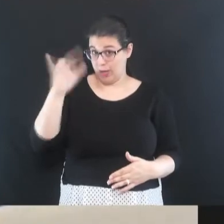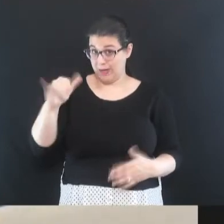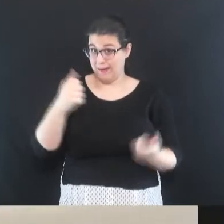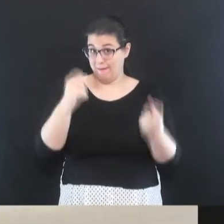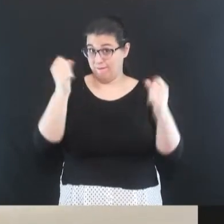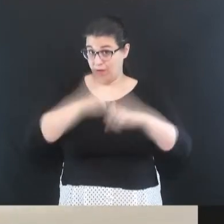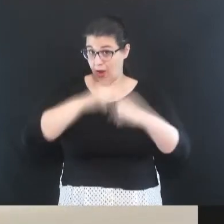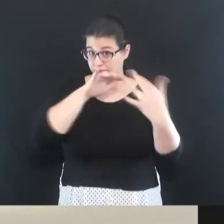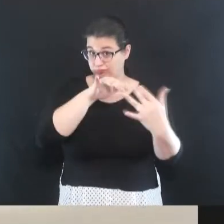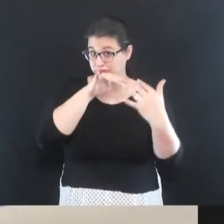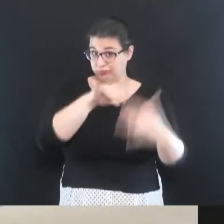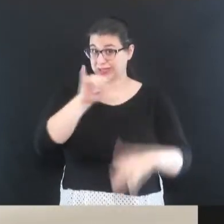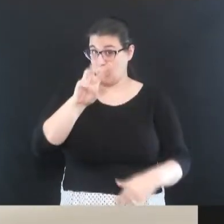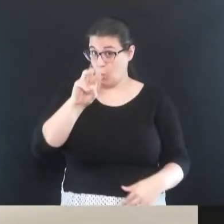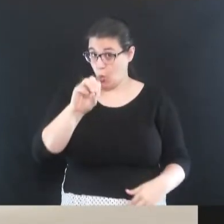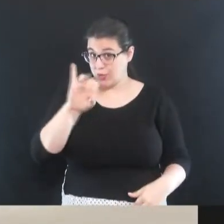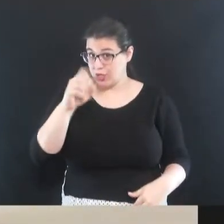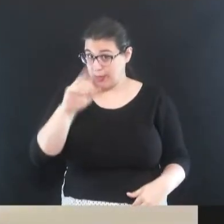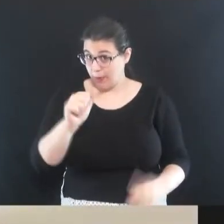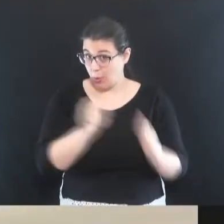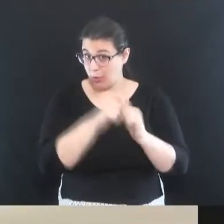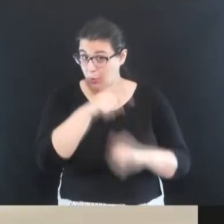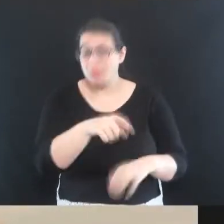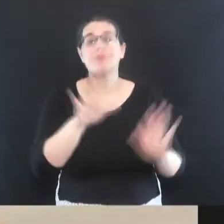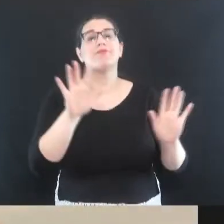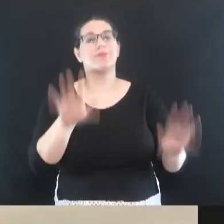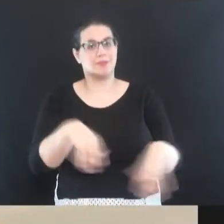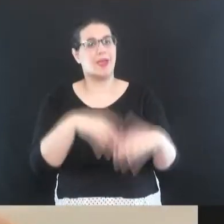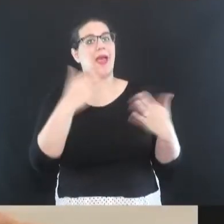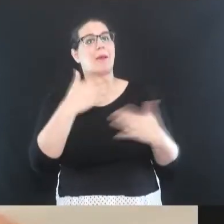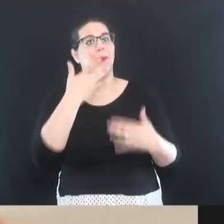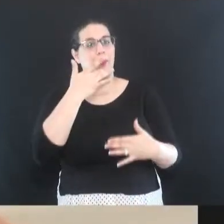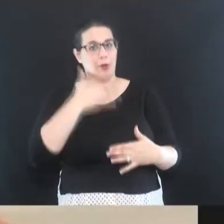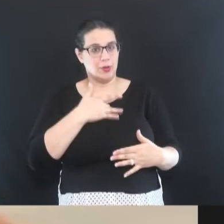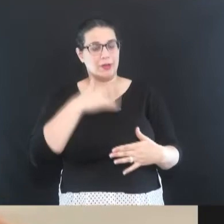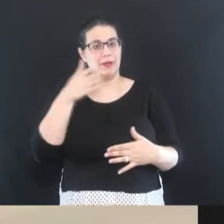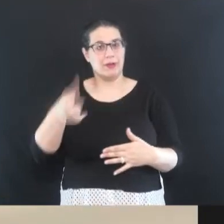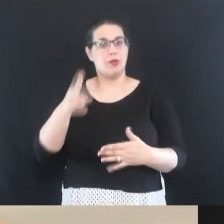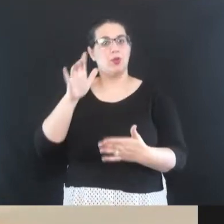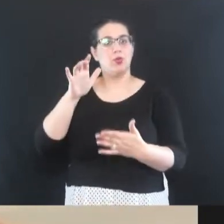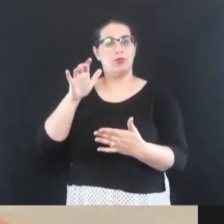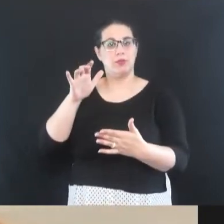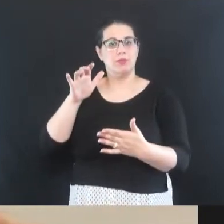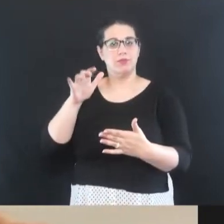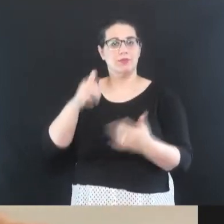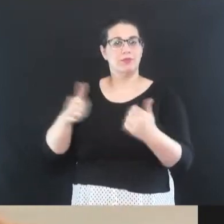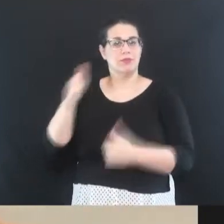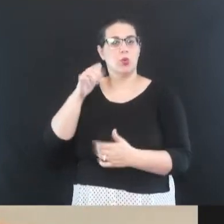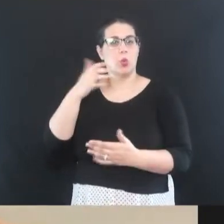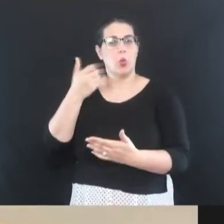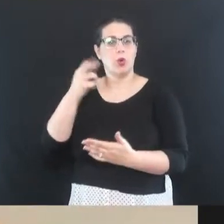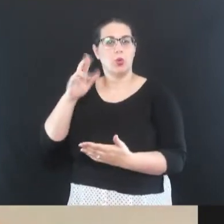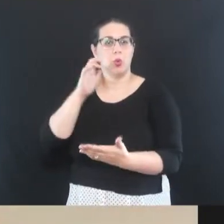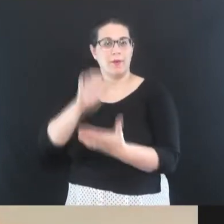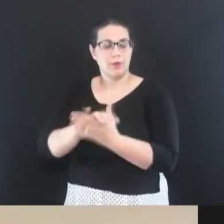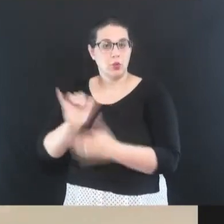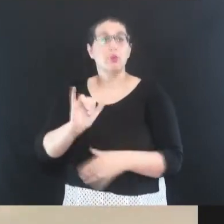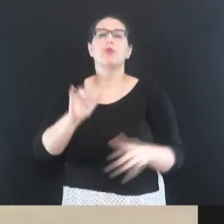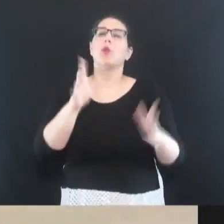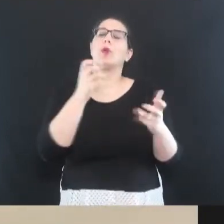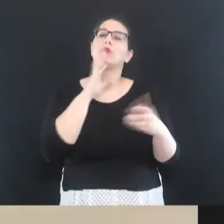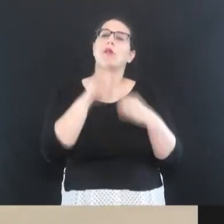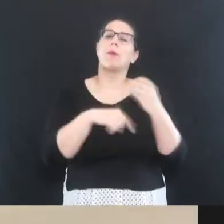battle, and so congratulations and happy birthday, Amy Hoyer, as well. I want to drill down a little bit on this monoclonal